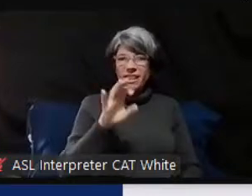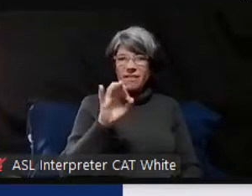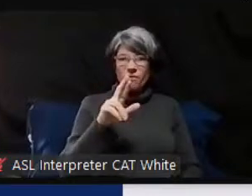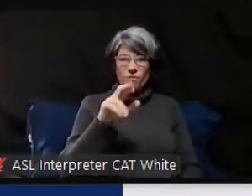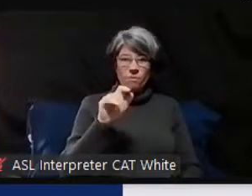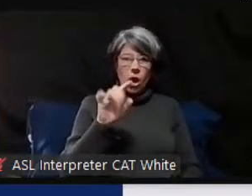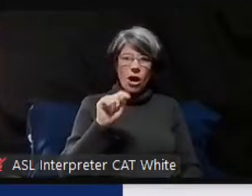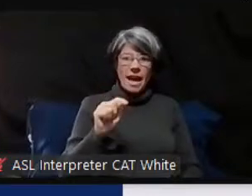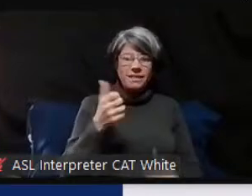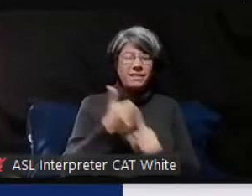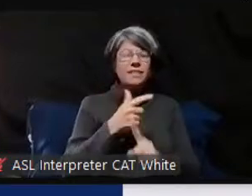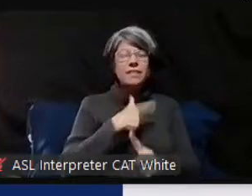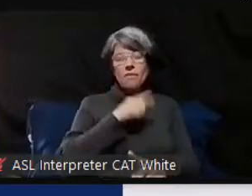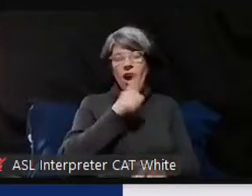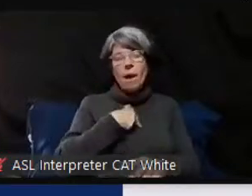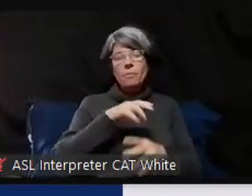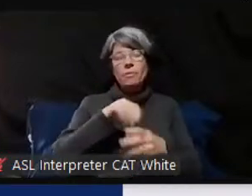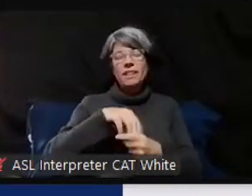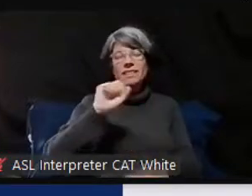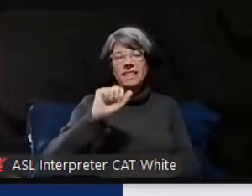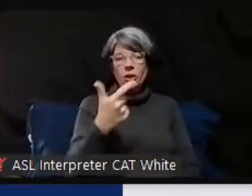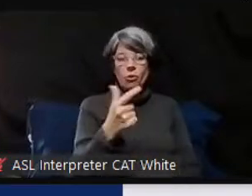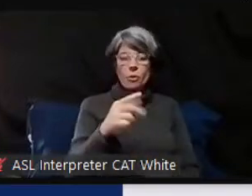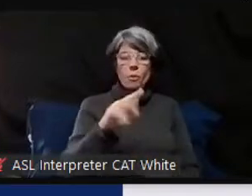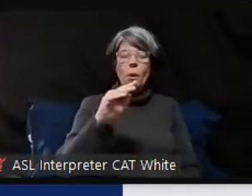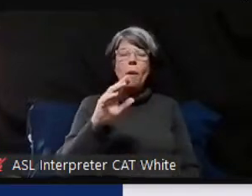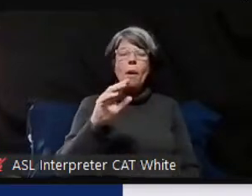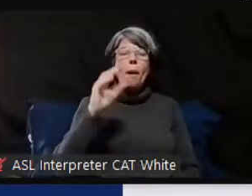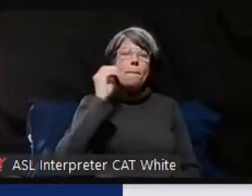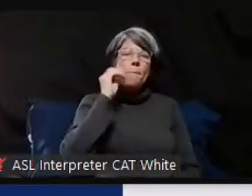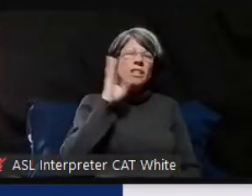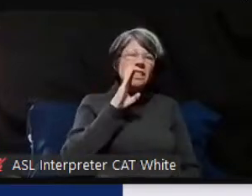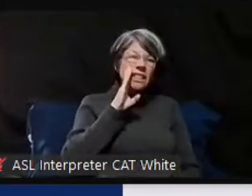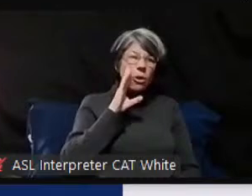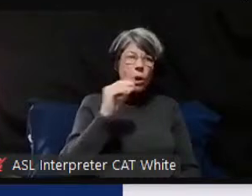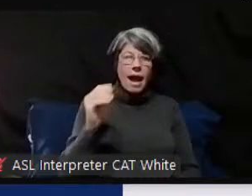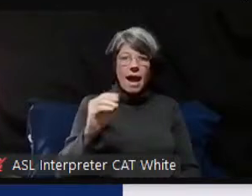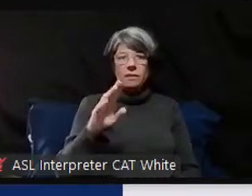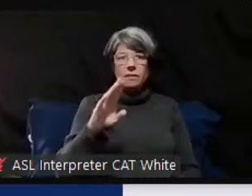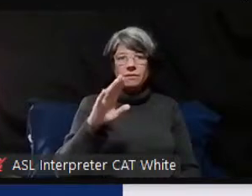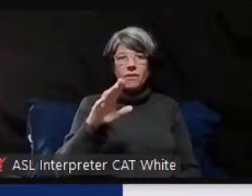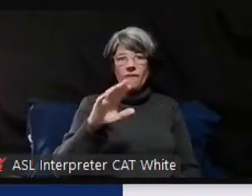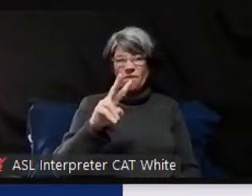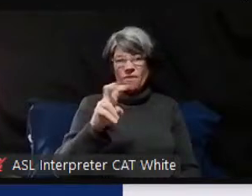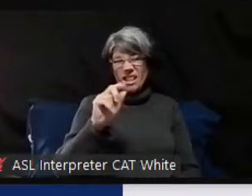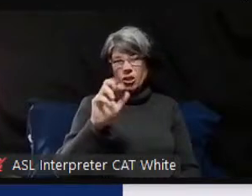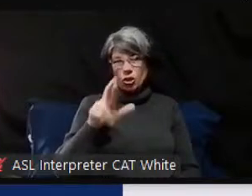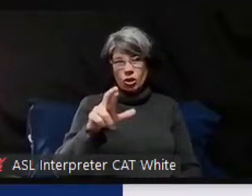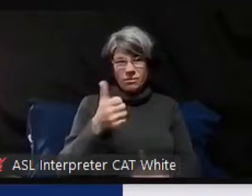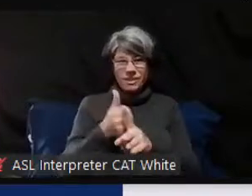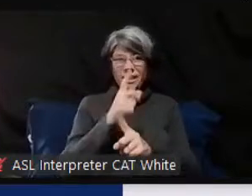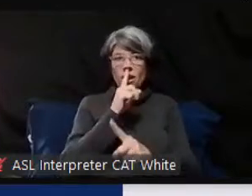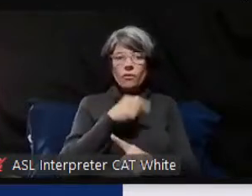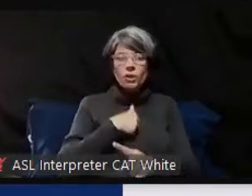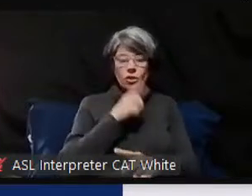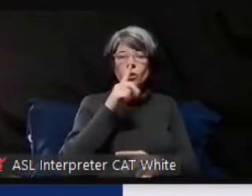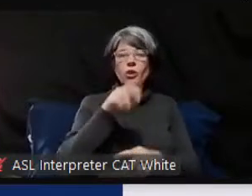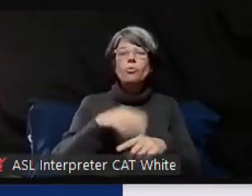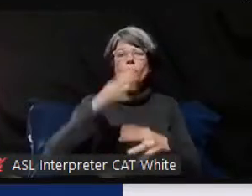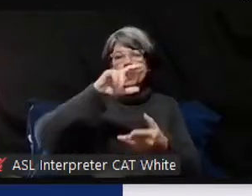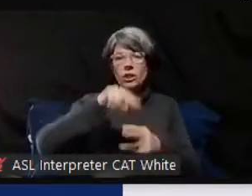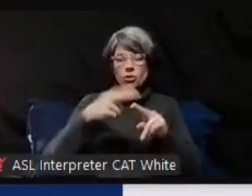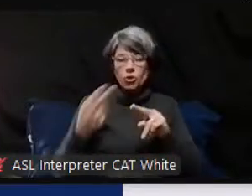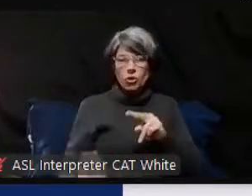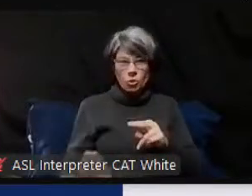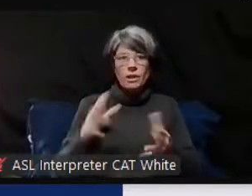district manager of the San Gabriel Valley Mosquito and Vector Control District. As a special district, our mission is to protect public health by reducing the spread